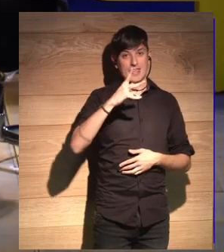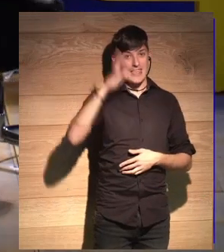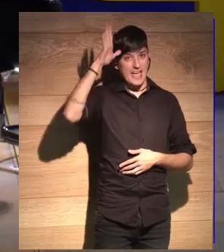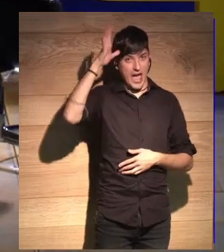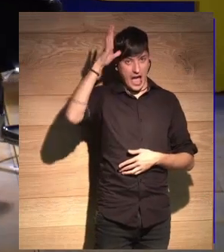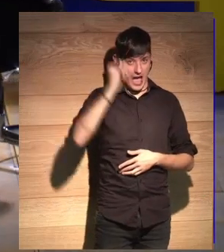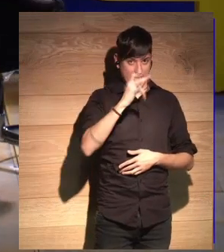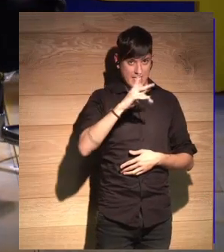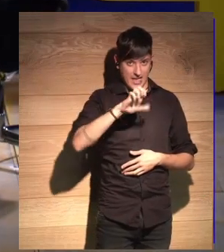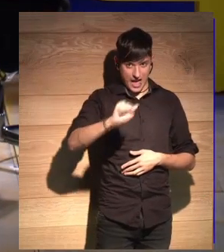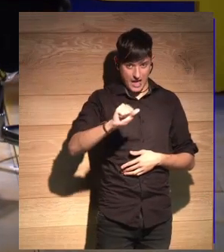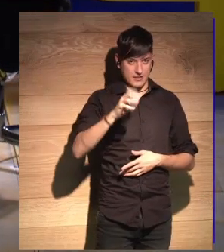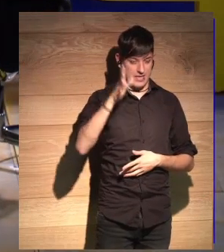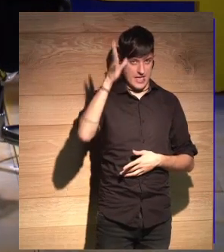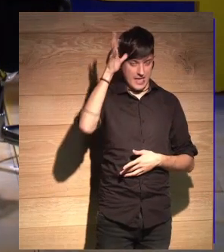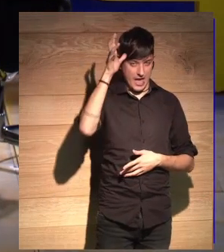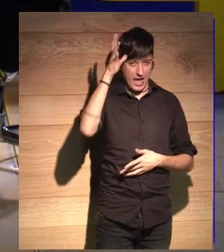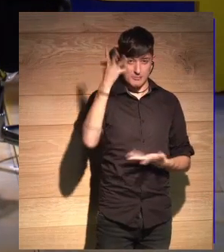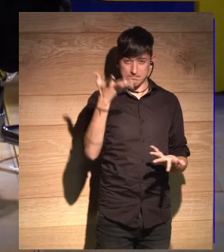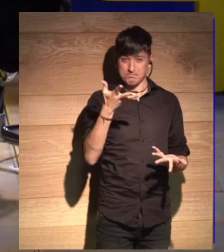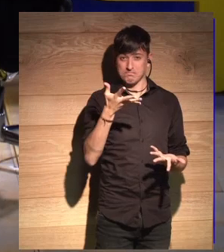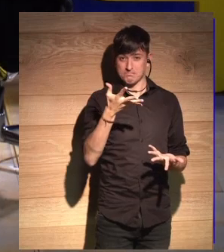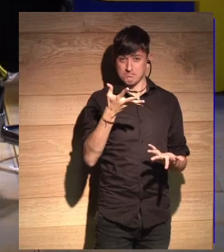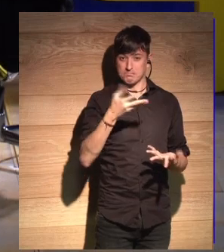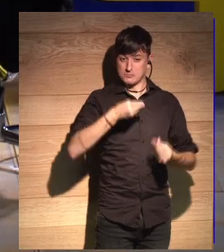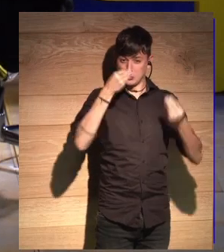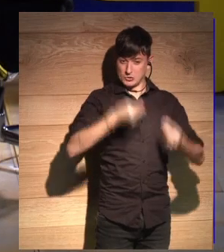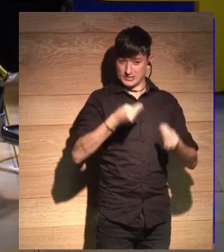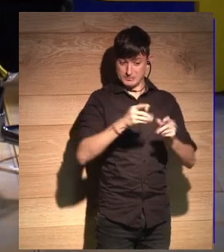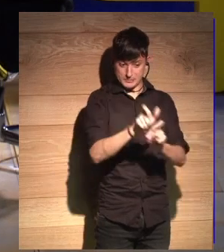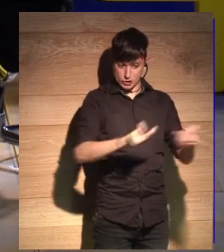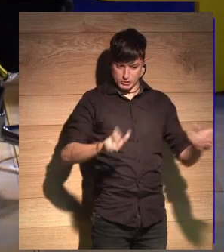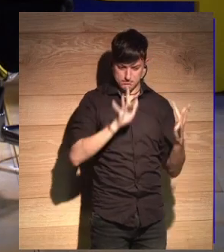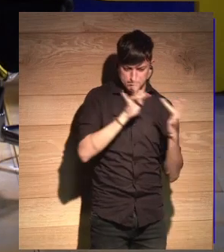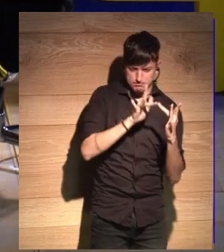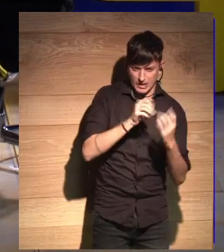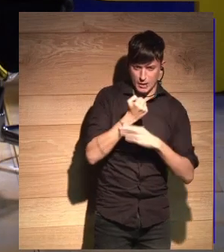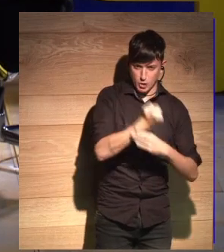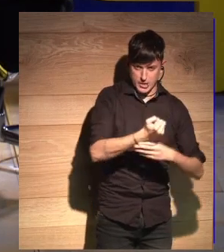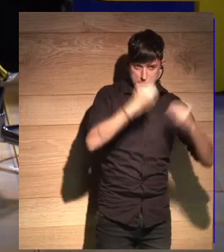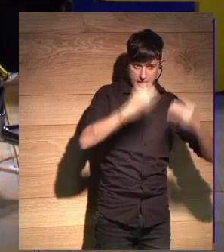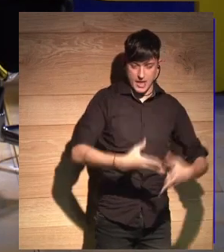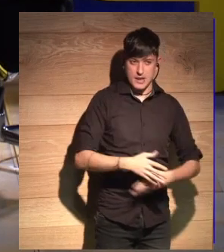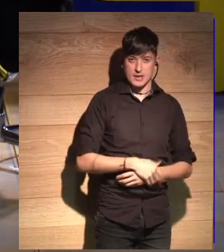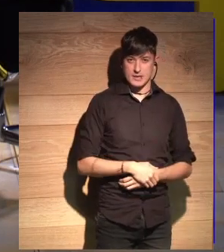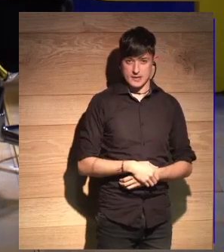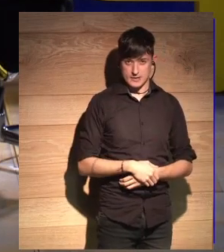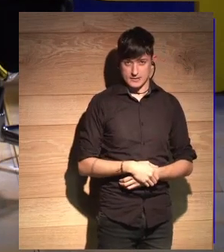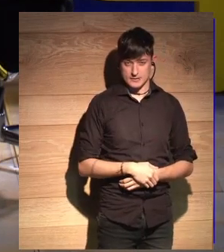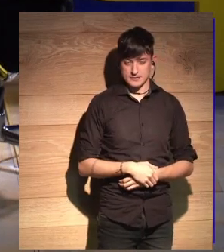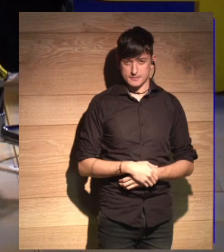are being good to their people and supporting them. that's the kind